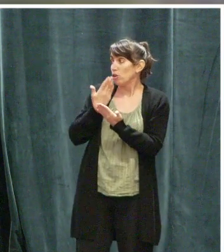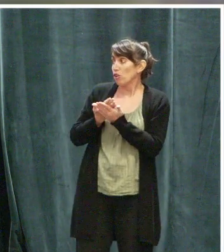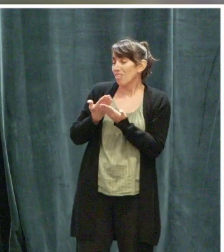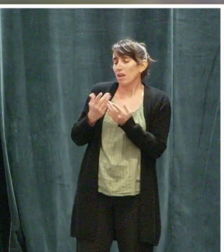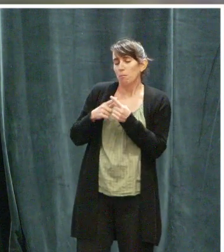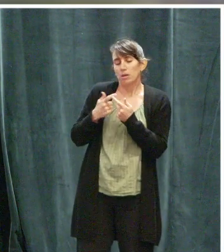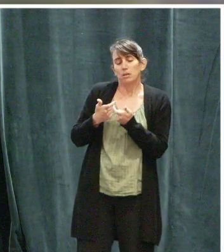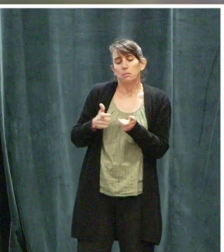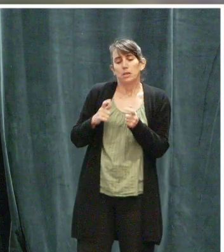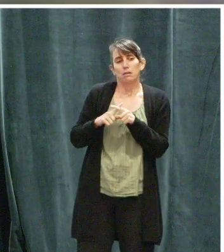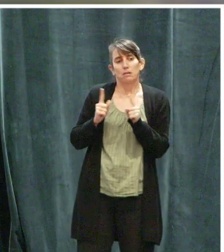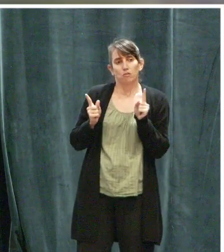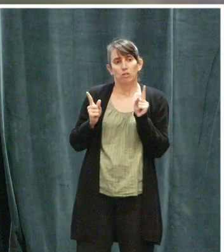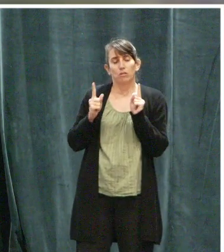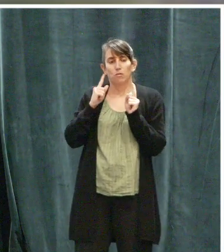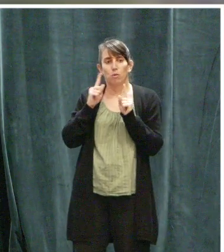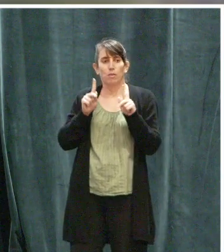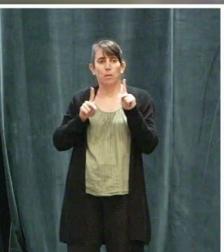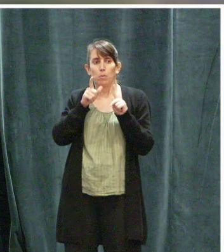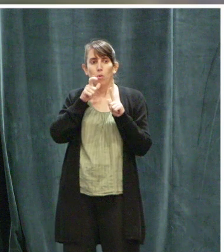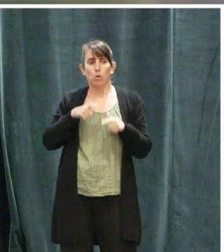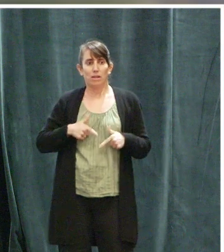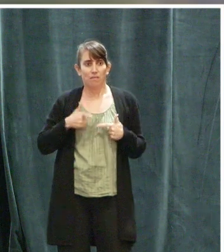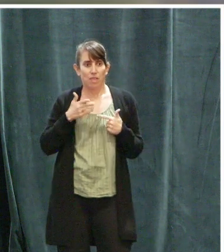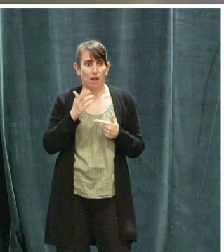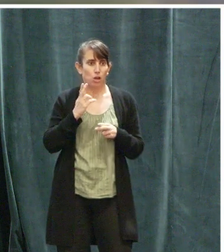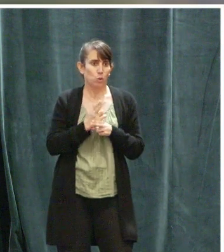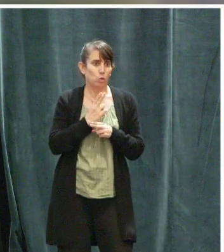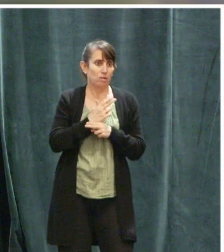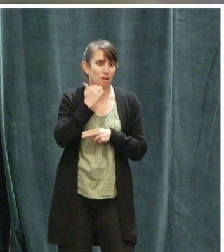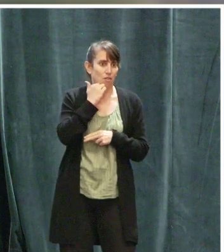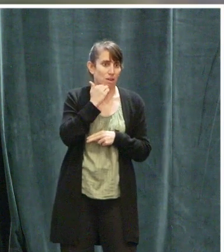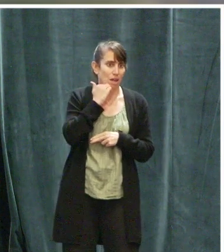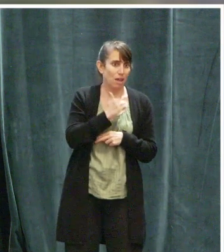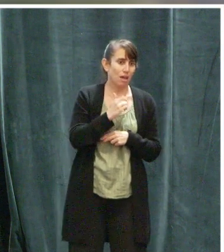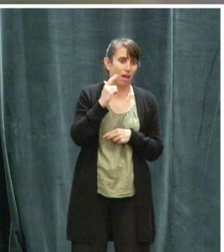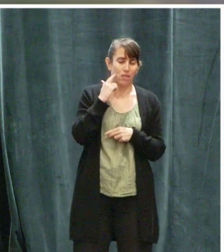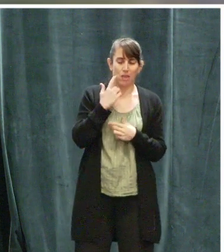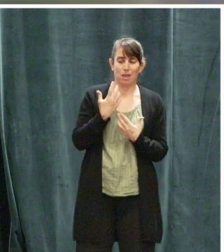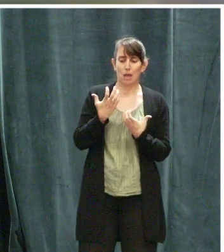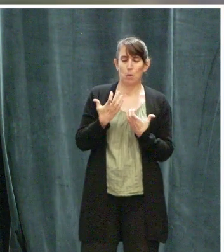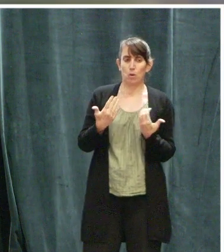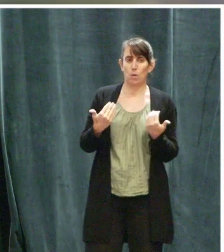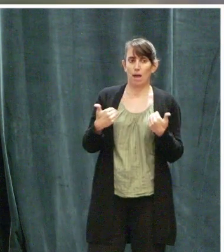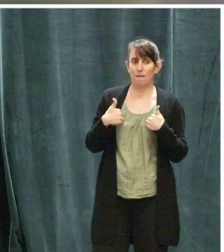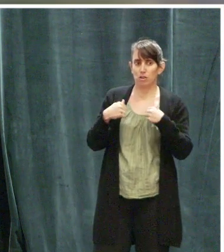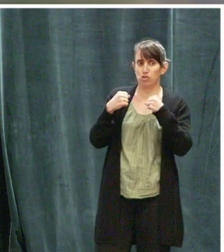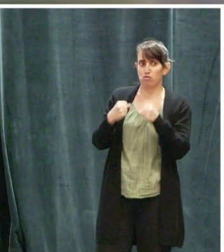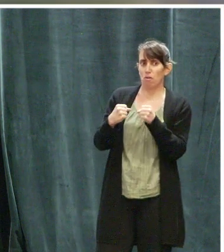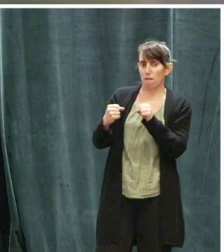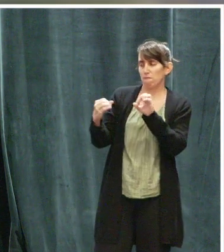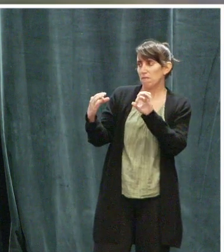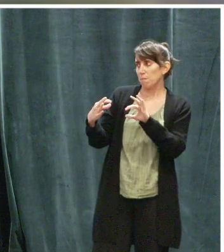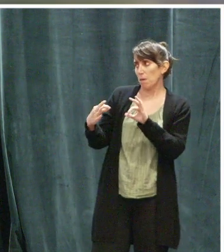big difference. And for the people who live there and use it every day, I think they would want to have a strong